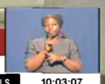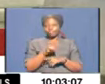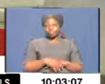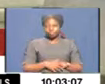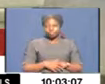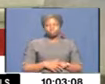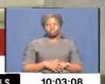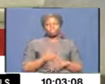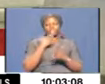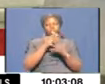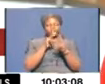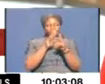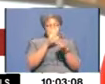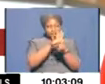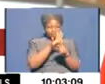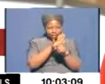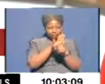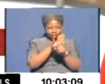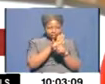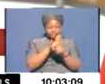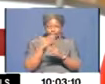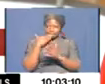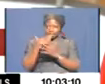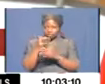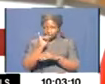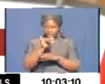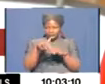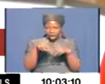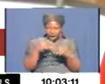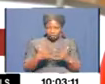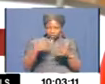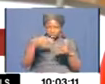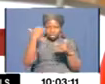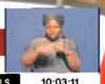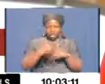you very much. Thank you. Yeah. That is where we put a cap on